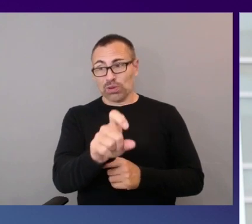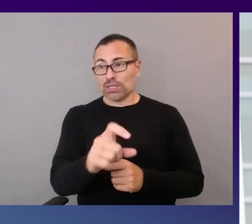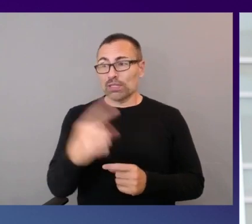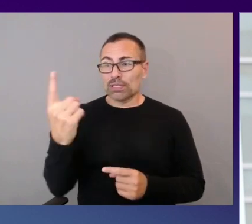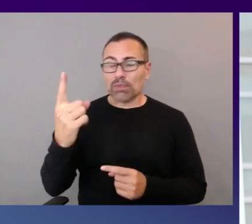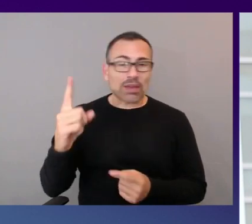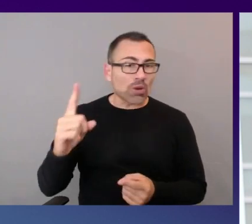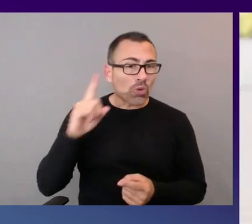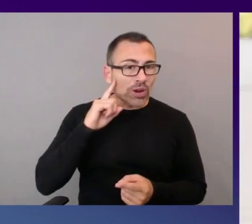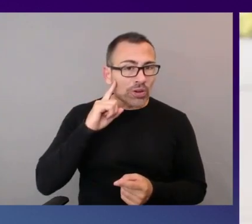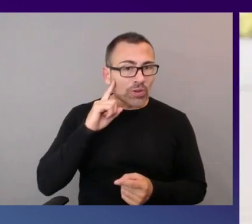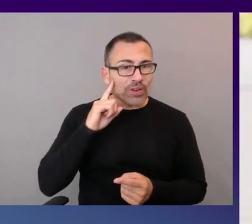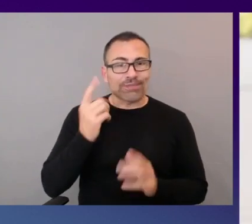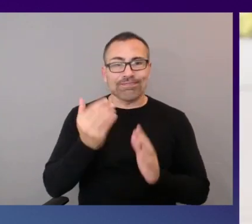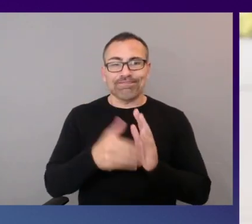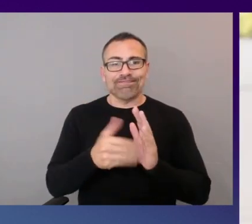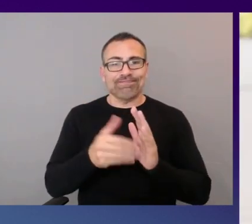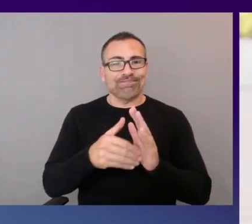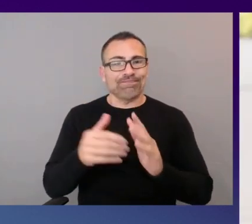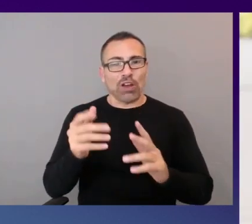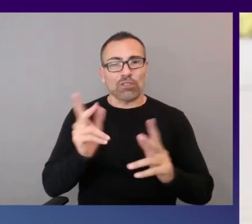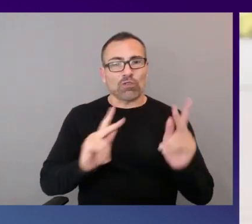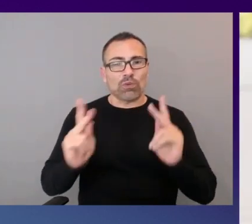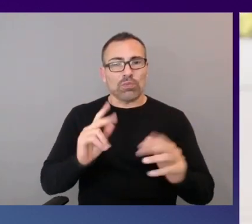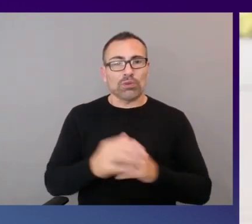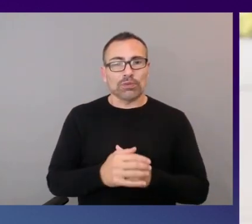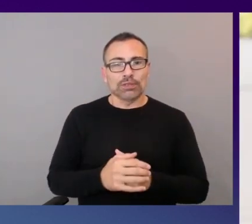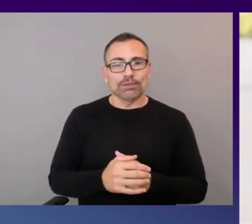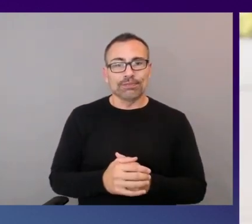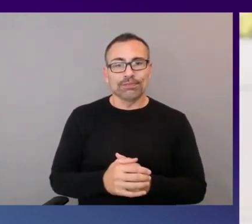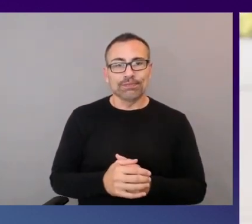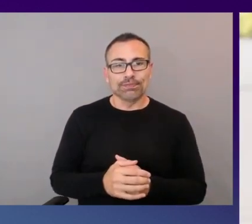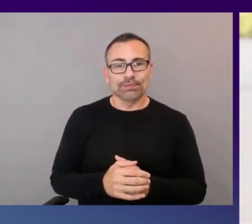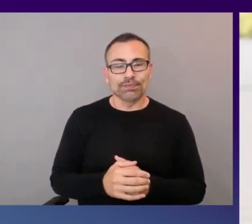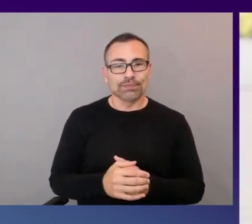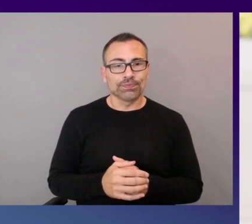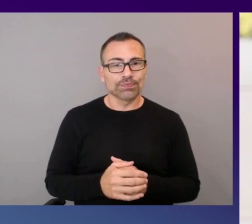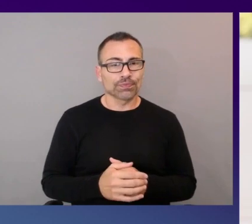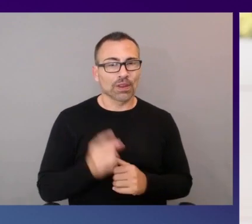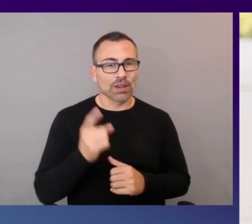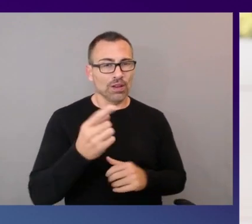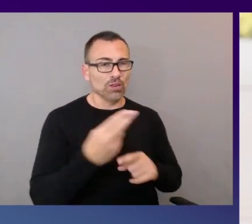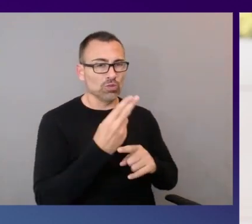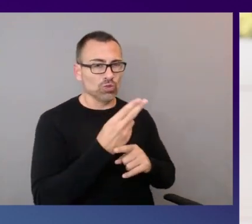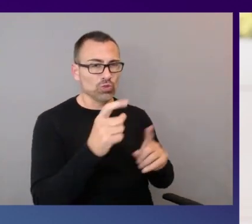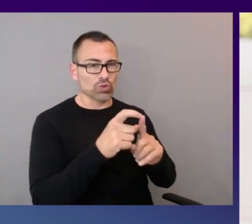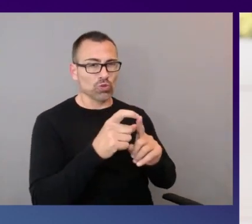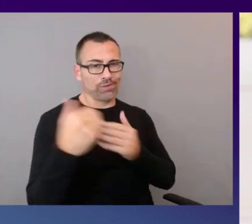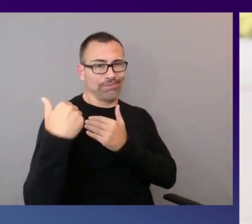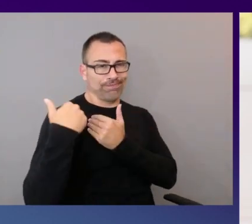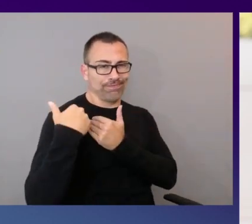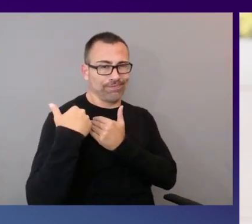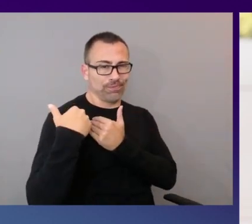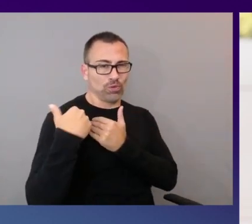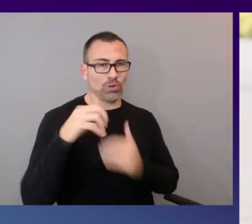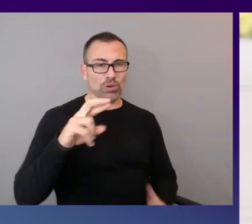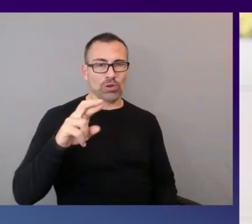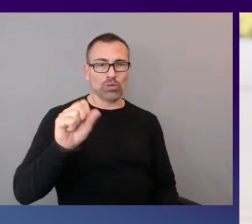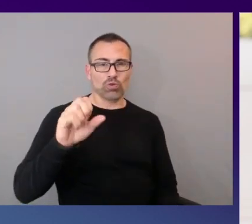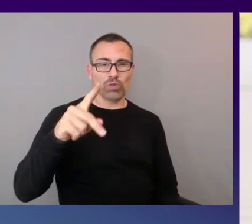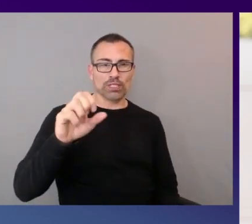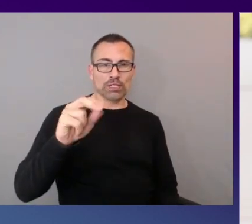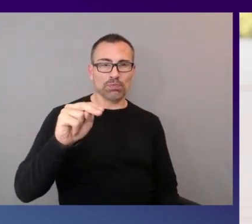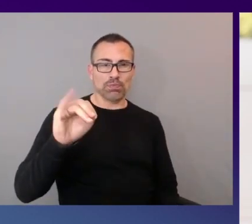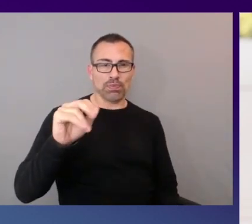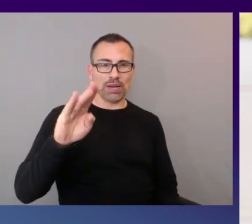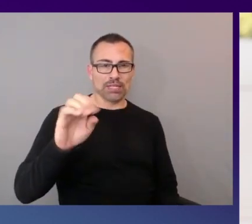pretty much every day. So you use the word responsible. Responsible AI comes up quite a bit with CISOs or product